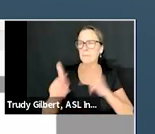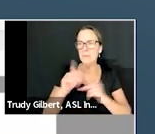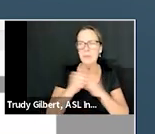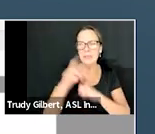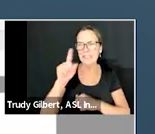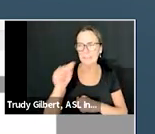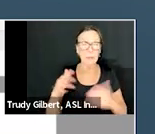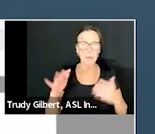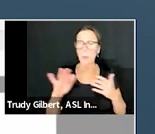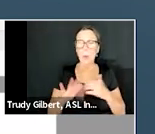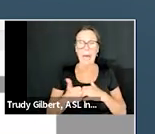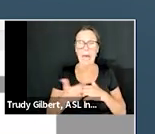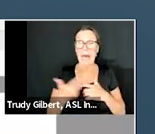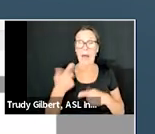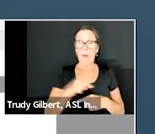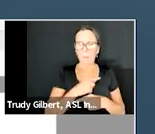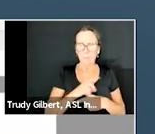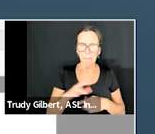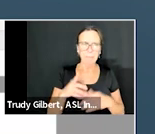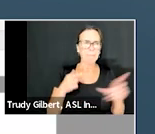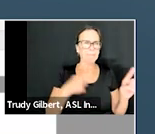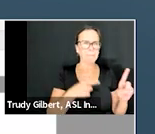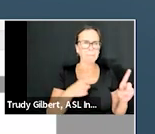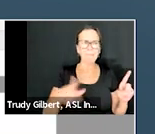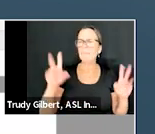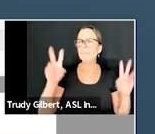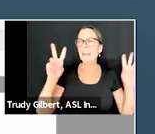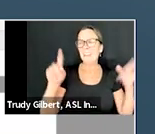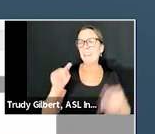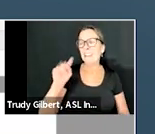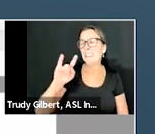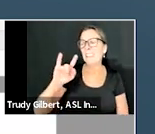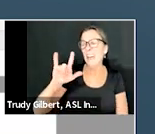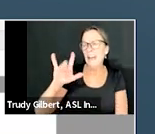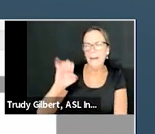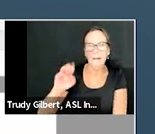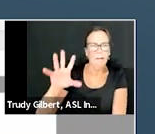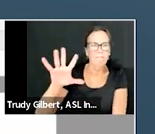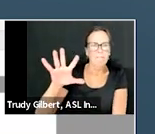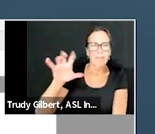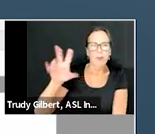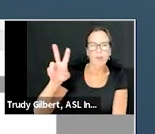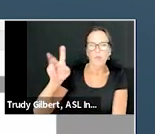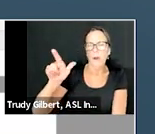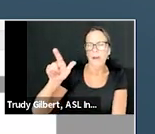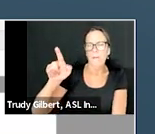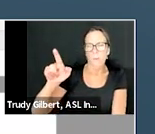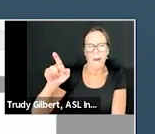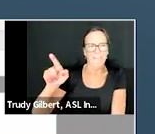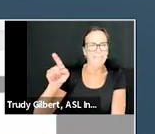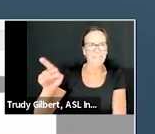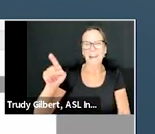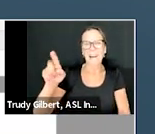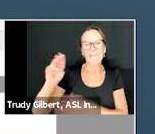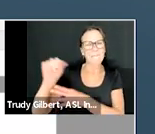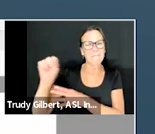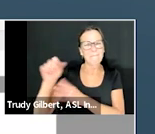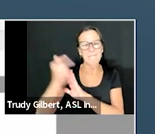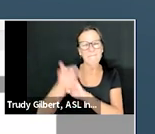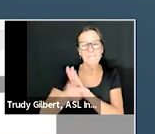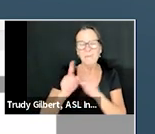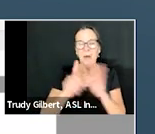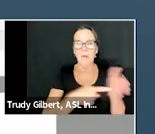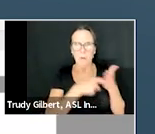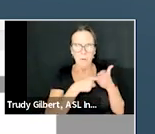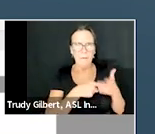that is we promulgate and enforce Title 521 of the Code of Massachusetts Regulations, which is a set of regulations that define the requirements for